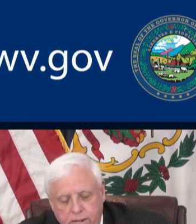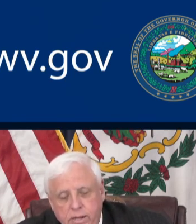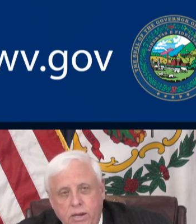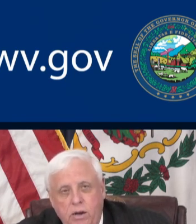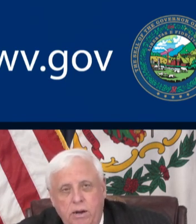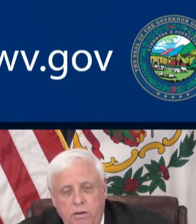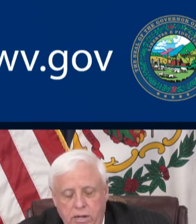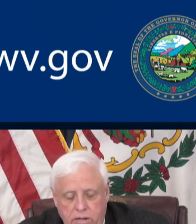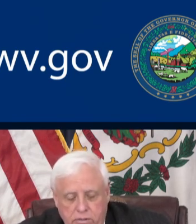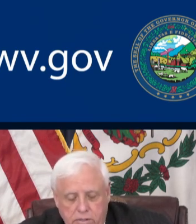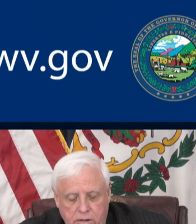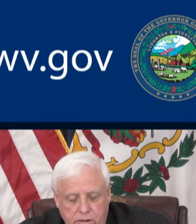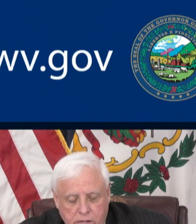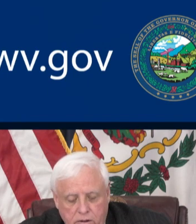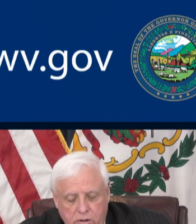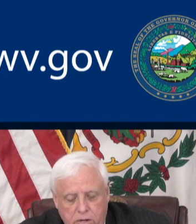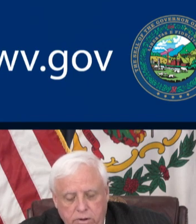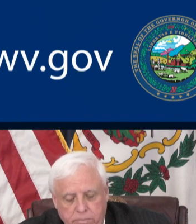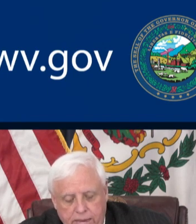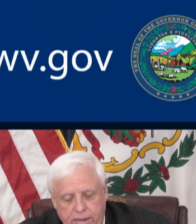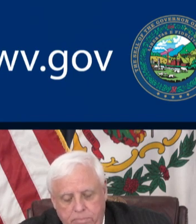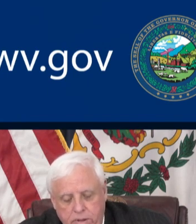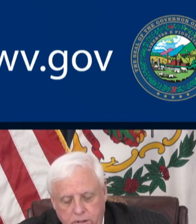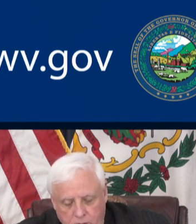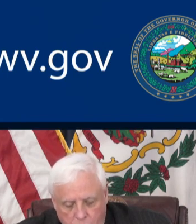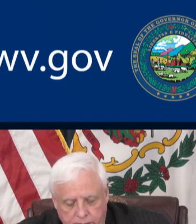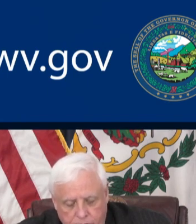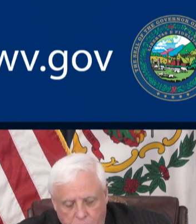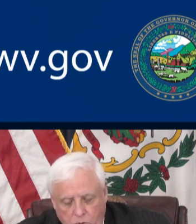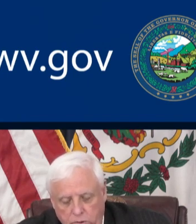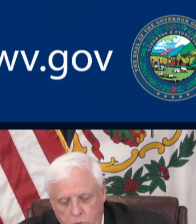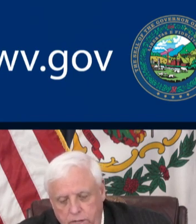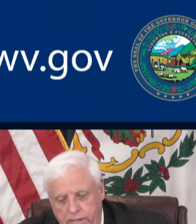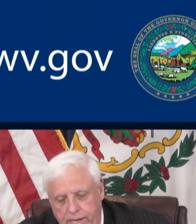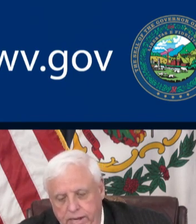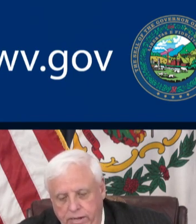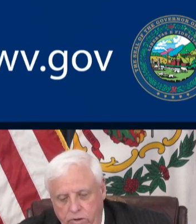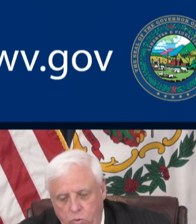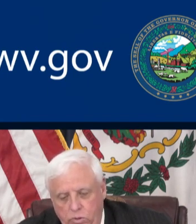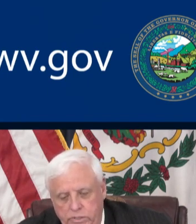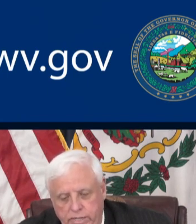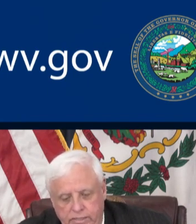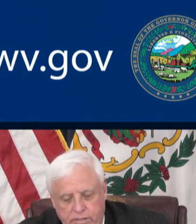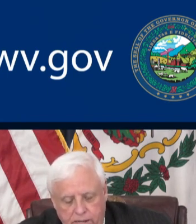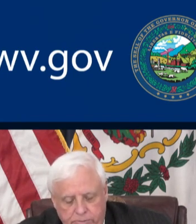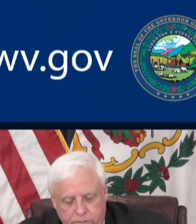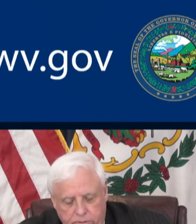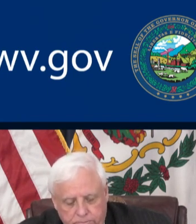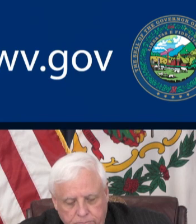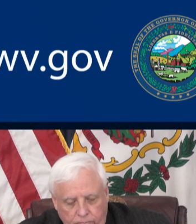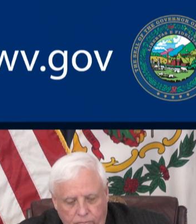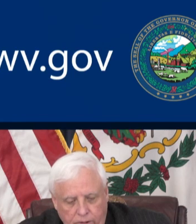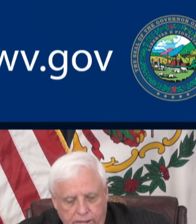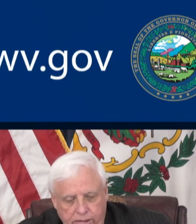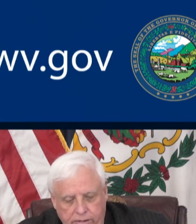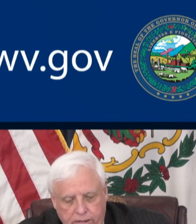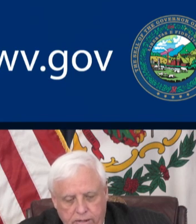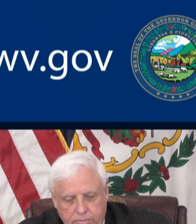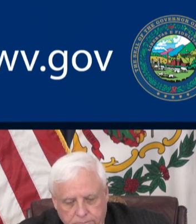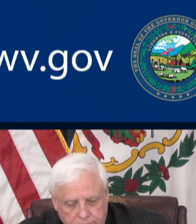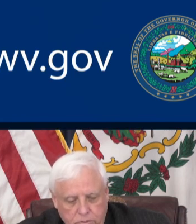red on our color-coded map. We have only one county in the orange, and that's Upshur.